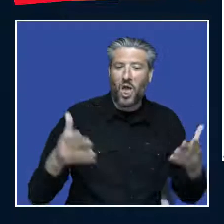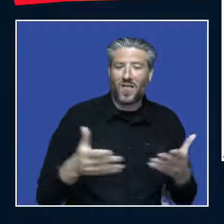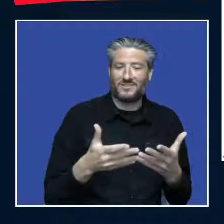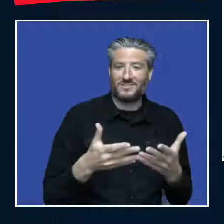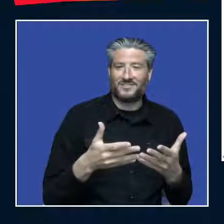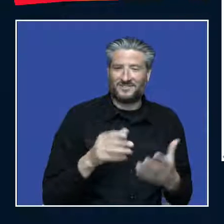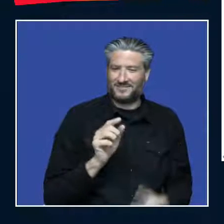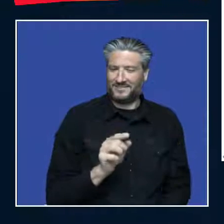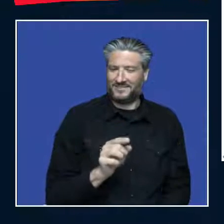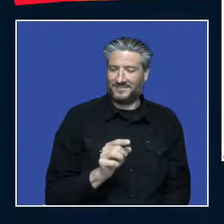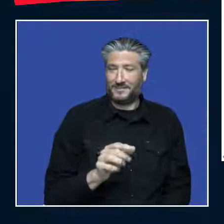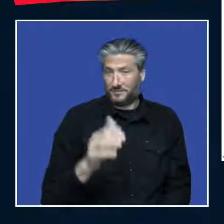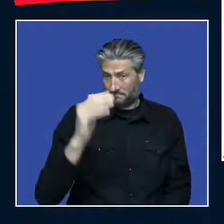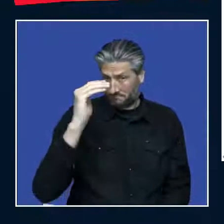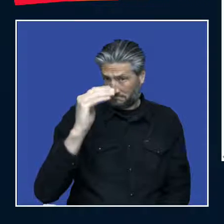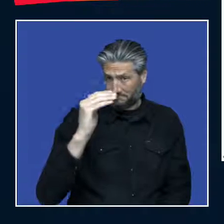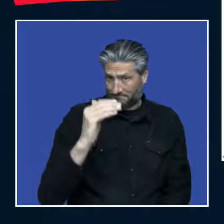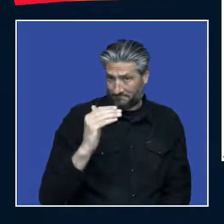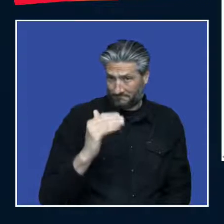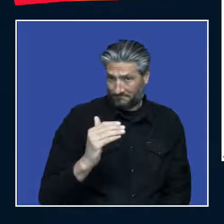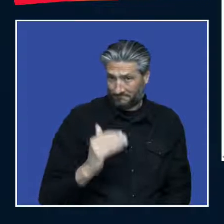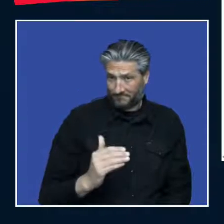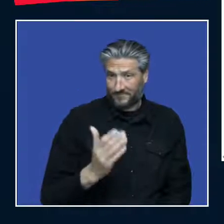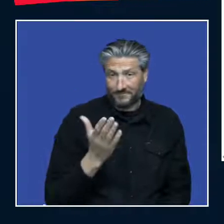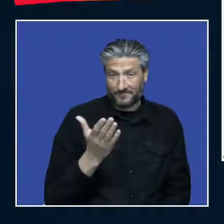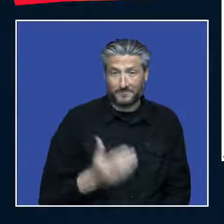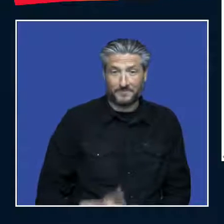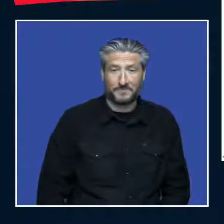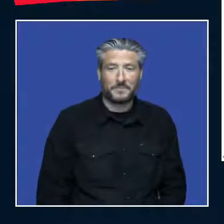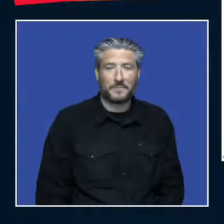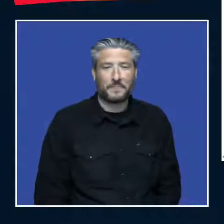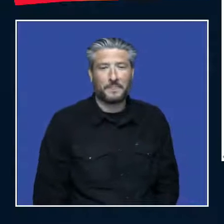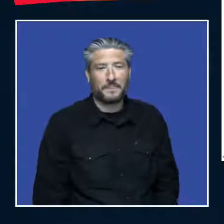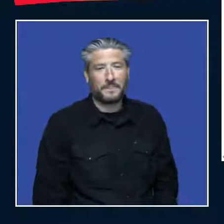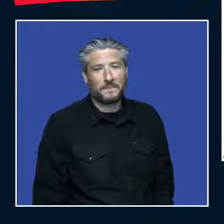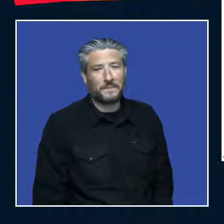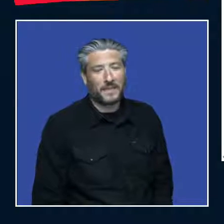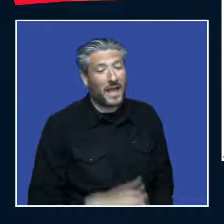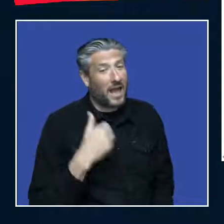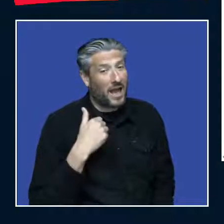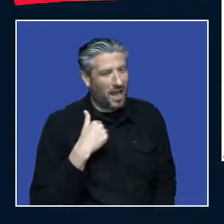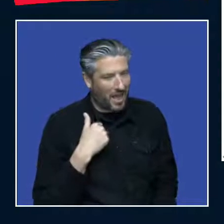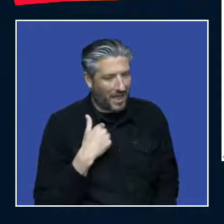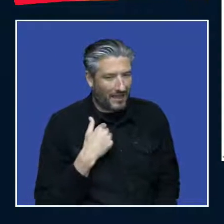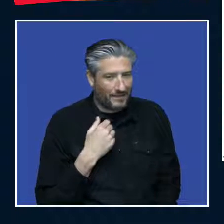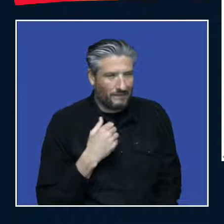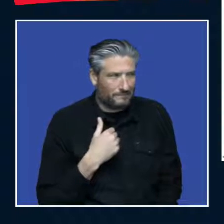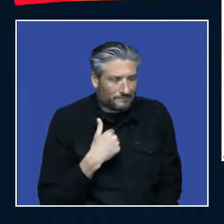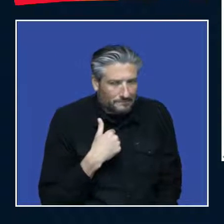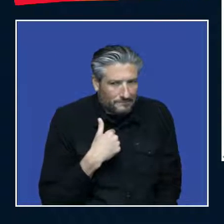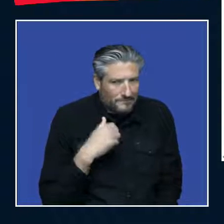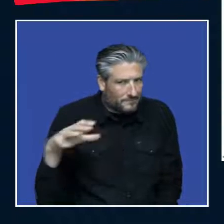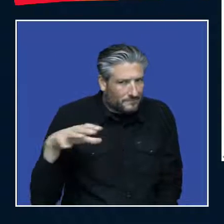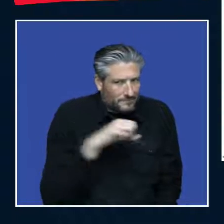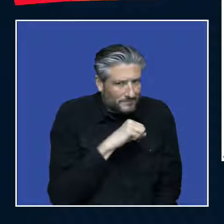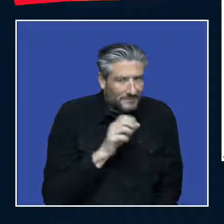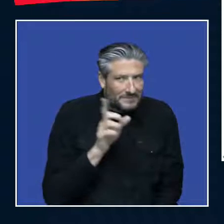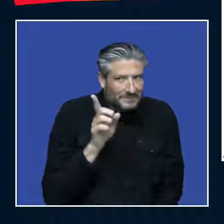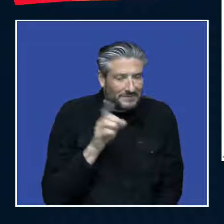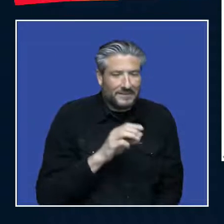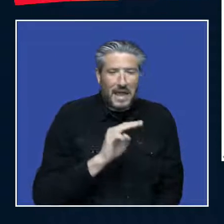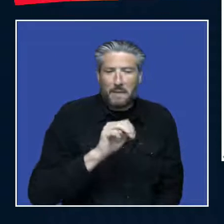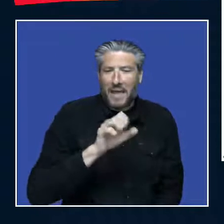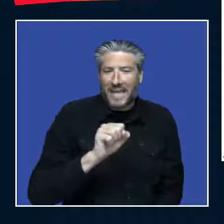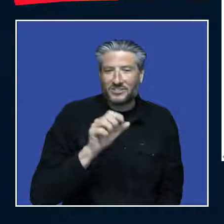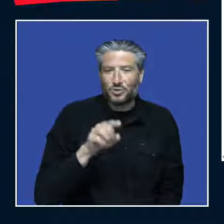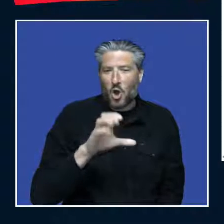window open for debug mode, and I stole that from docs.microsoft.com. And the Dockerfile here would